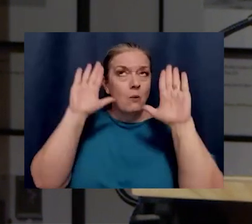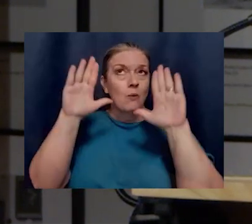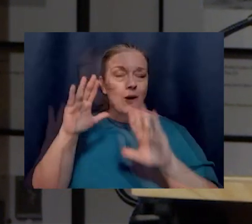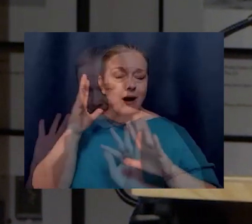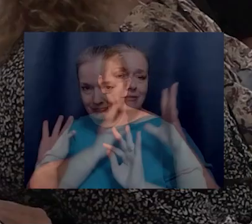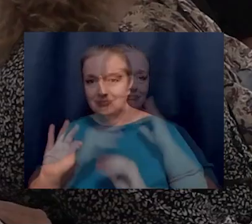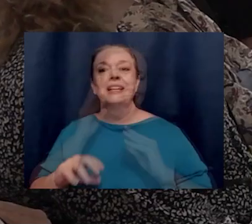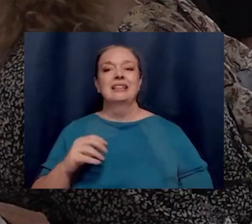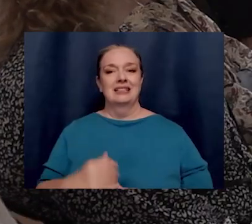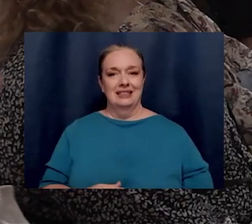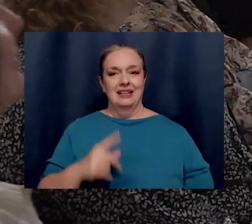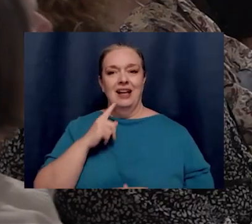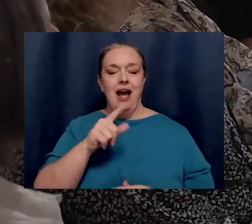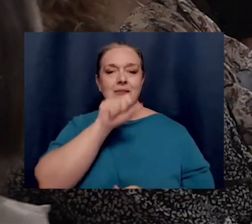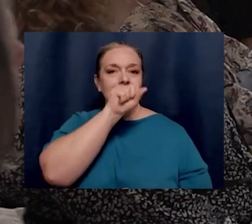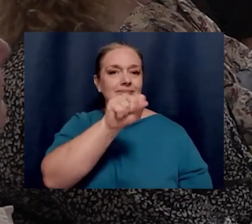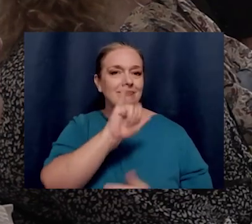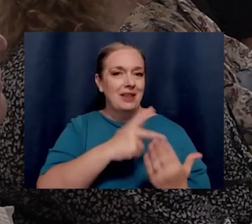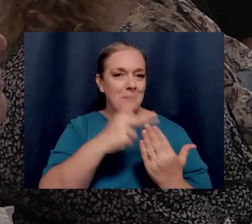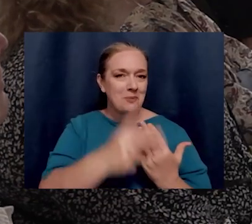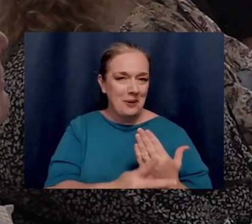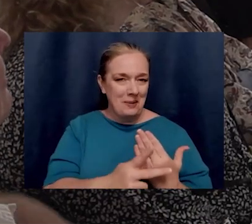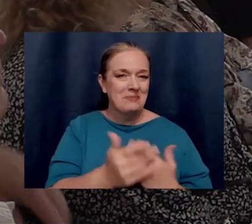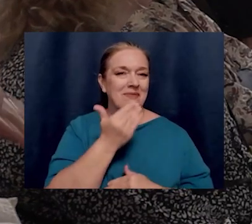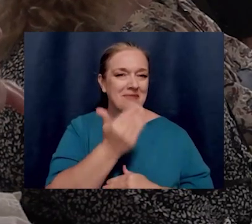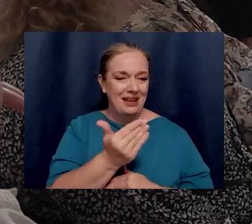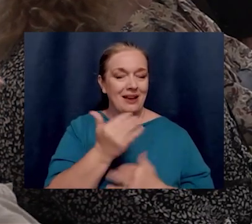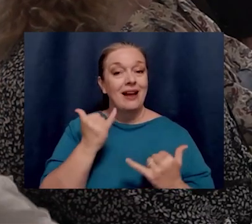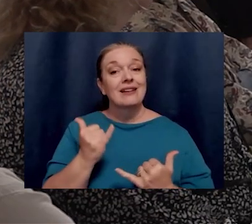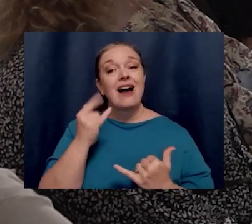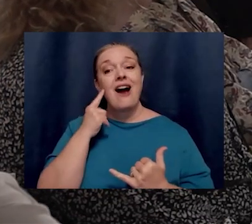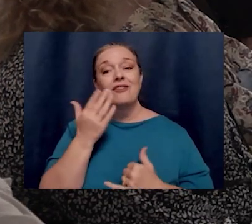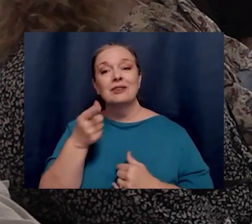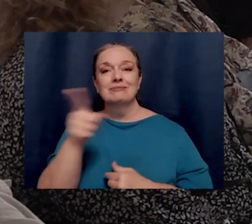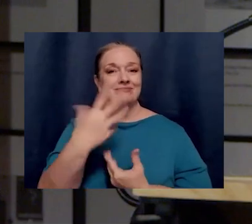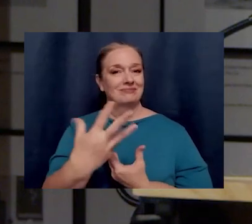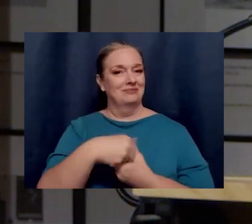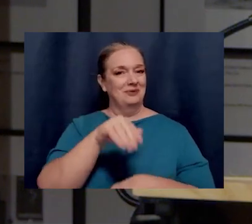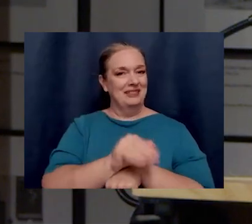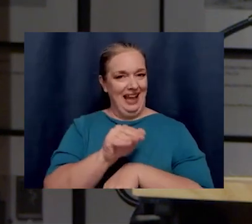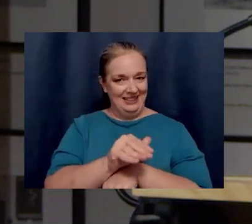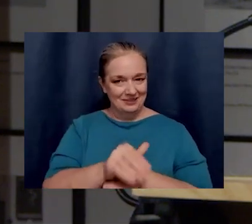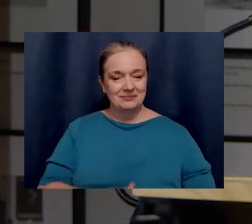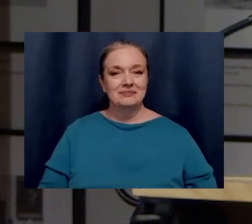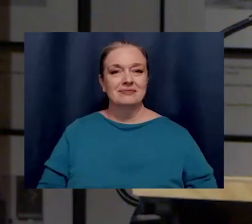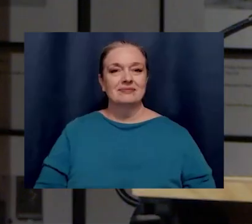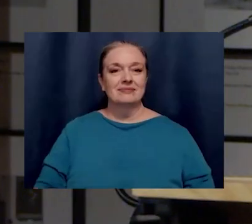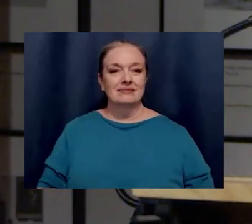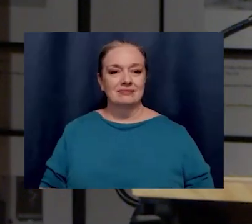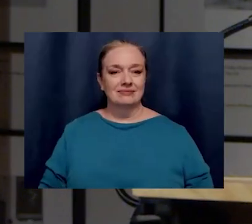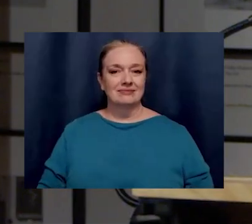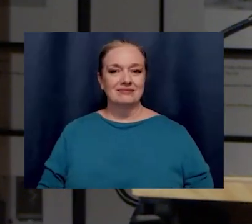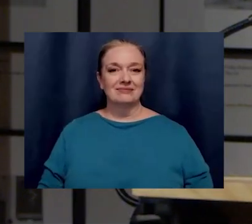for the opportunity. I loved working on that program, so thank you for doing that, and of course for being with us here tonight. So Valerie is